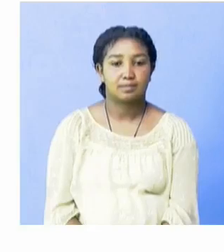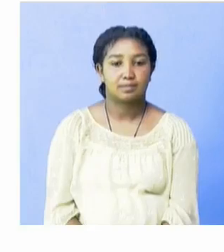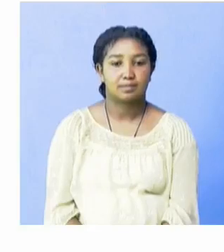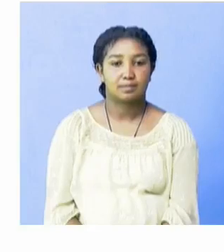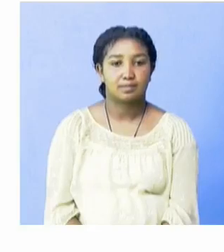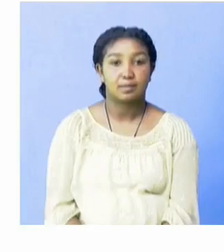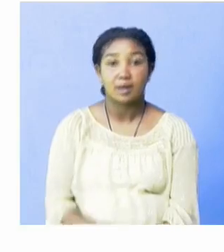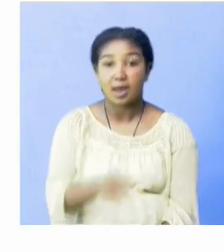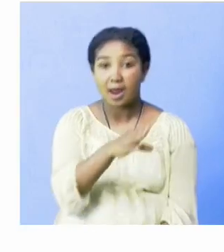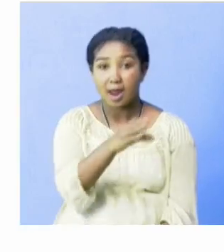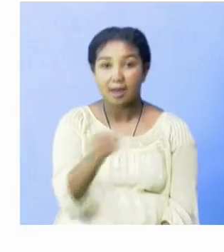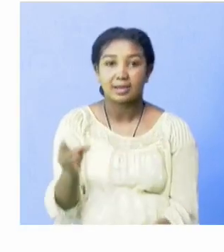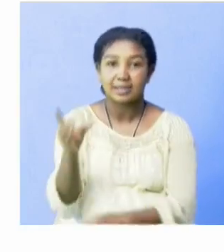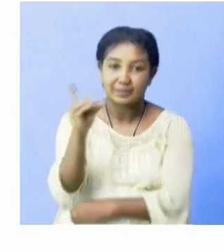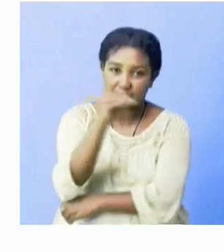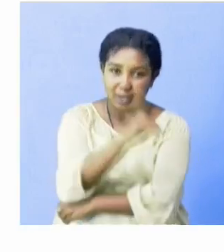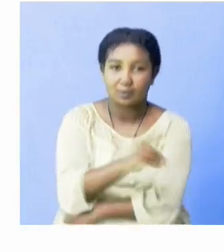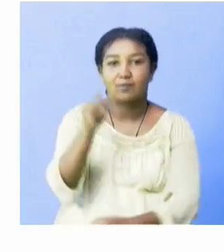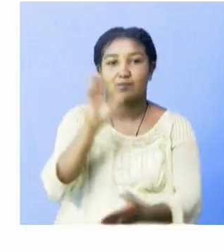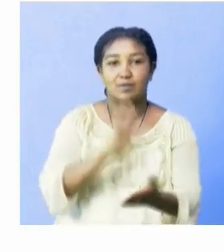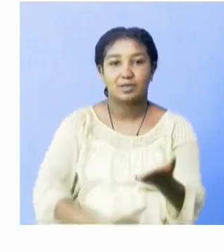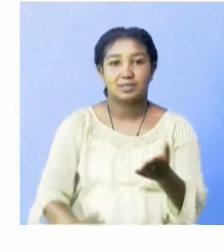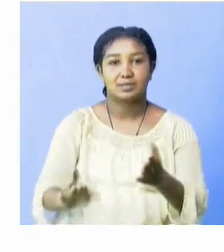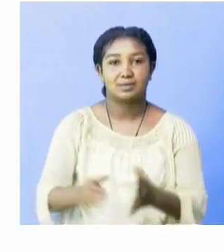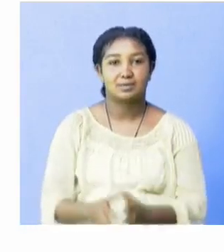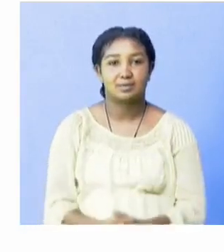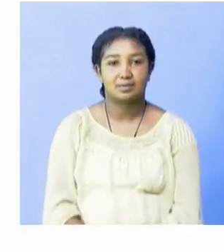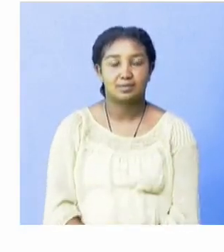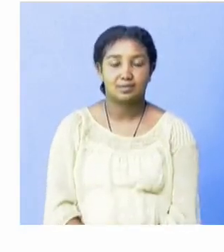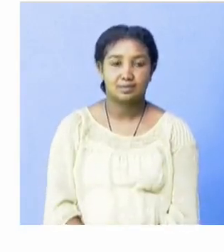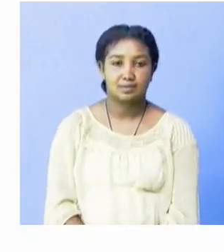and also date of birth.